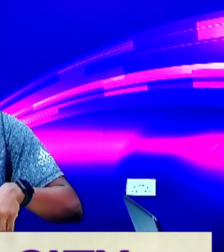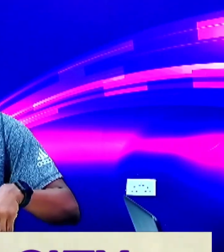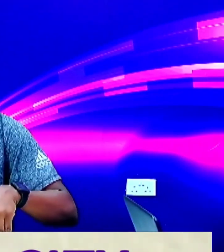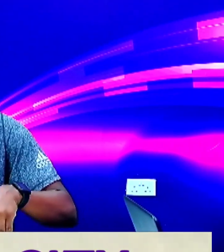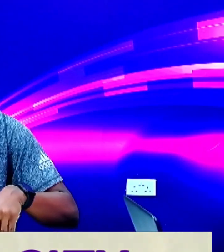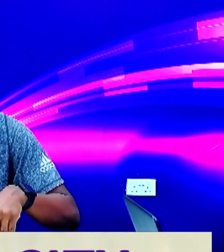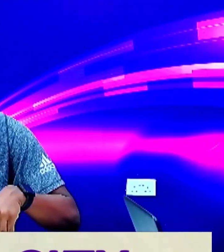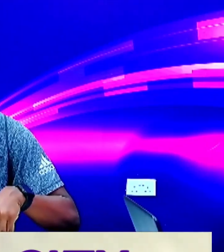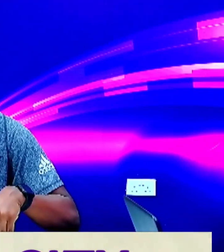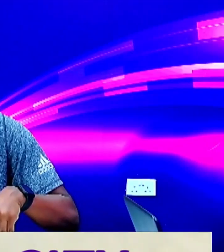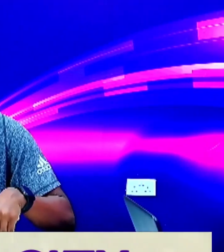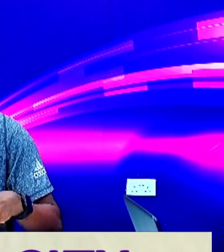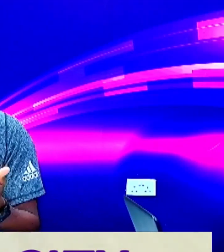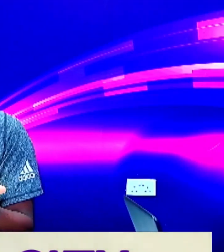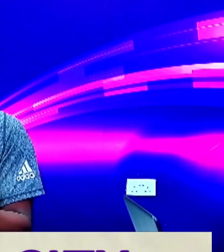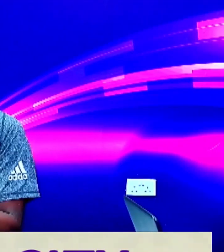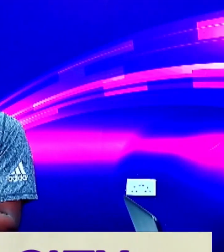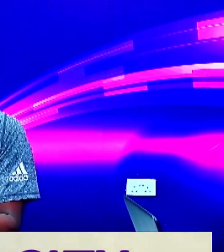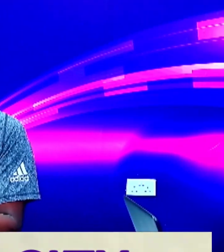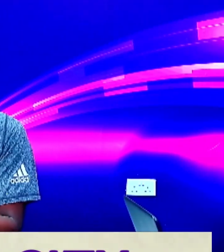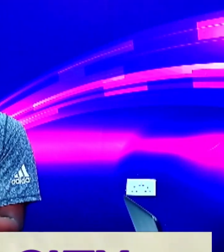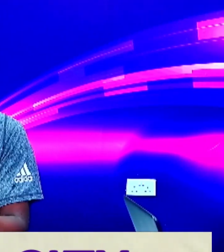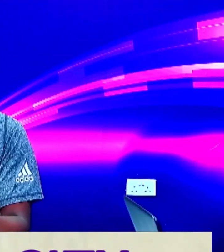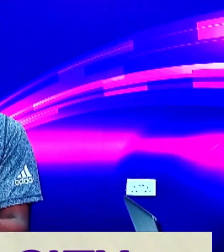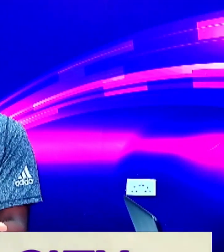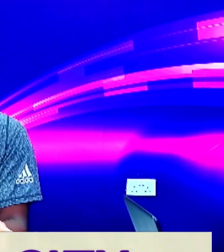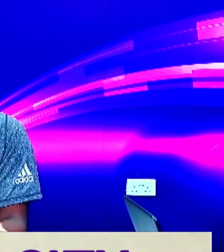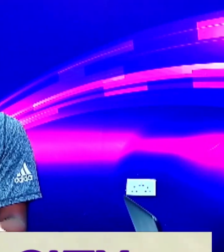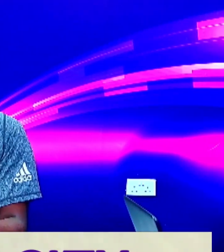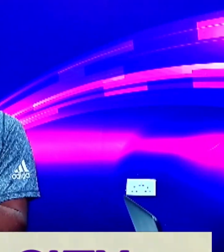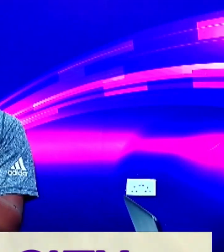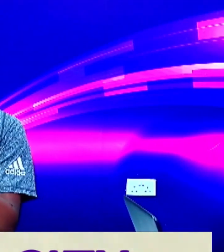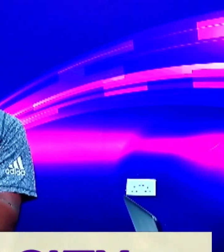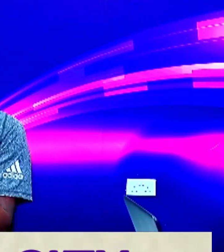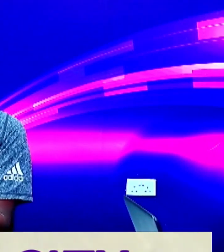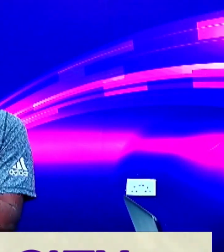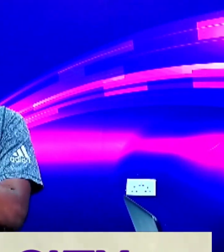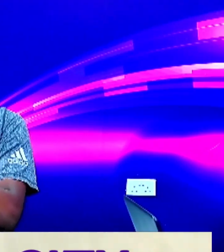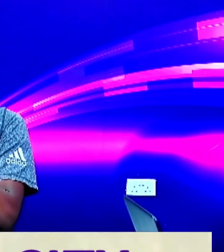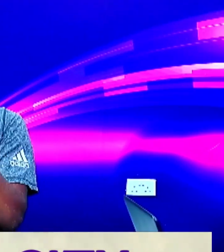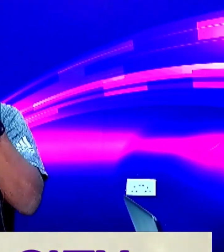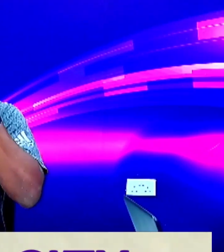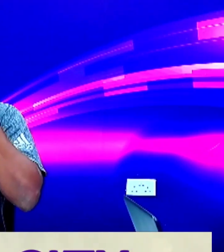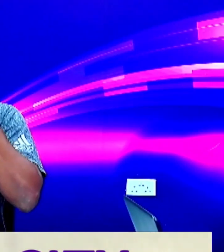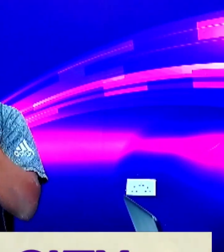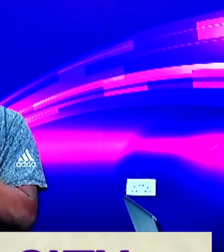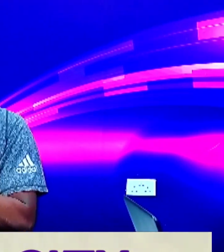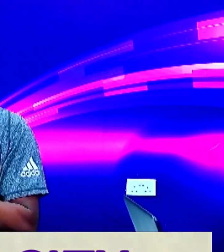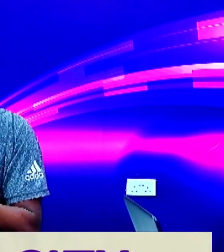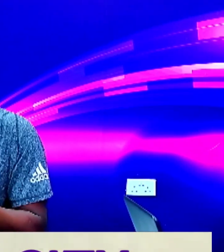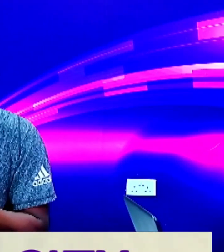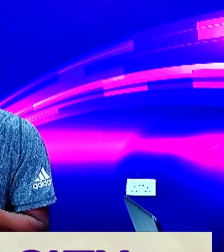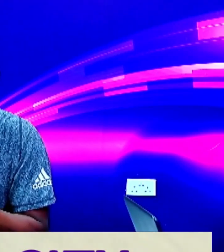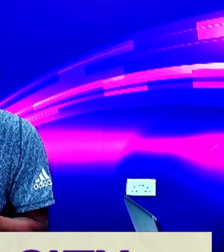has been revamped. So, but the forward has been very weak. So right now, I think